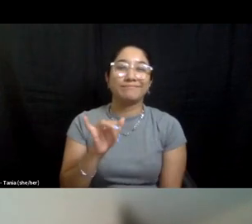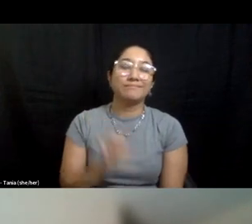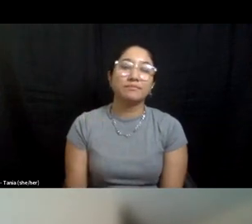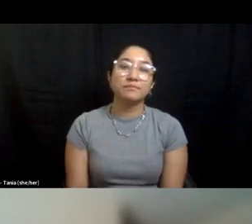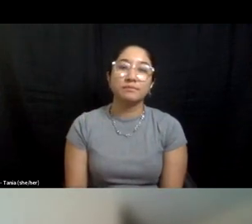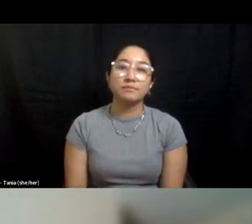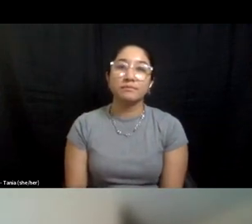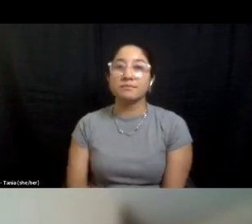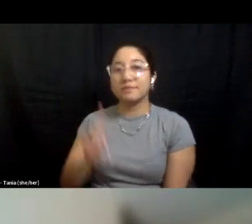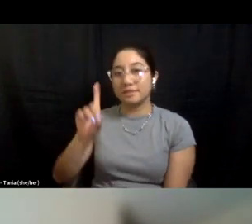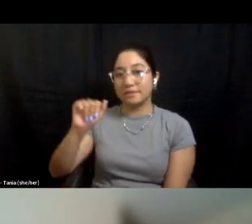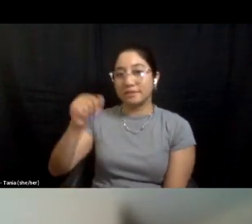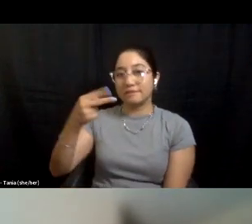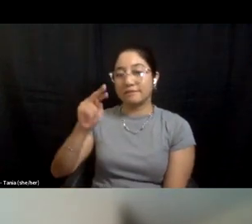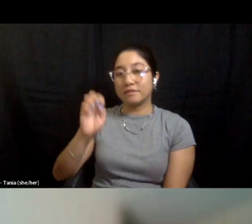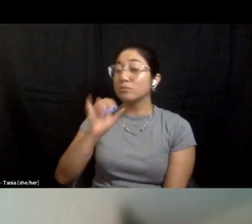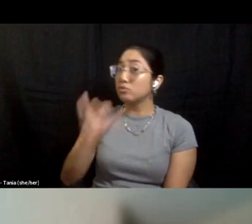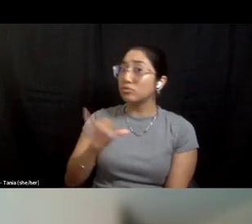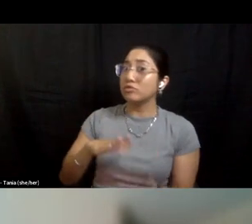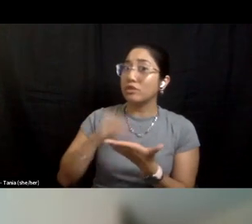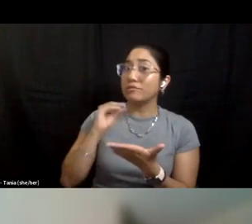Angel, thank you so much for asking that question.